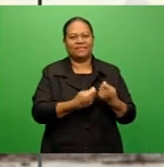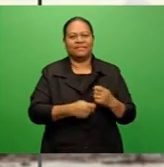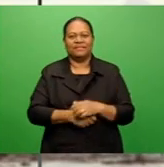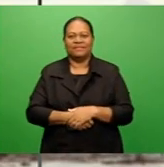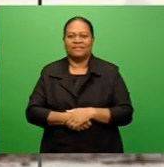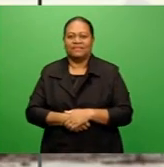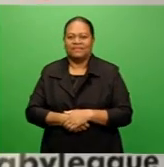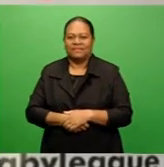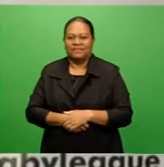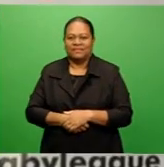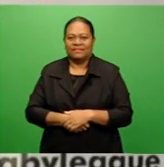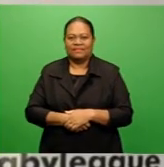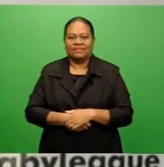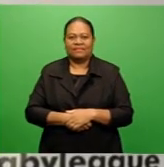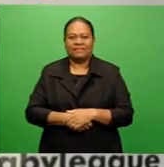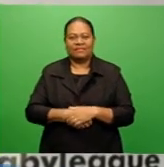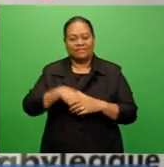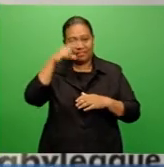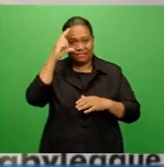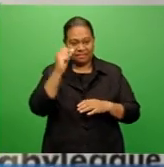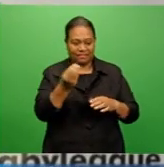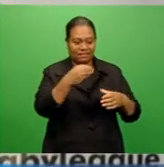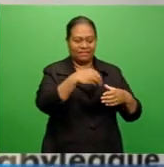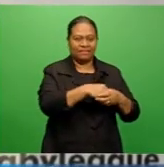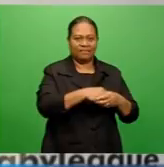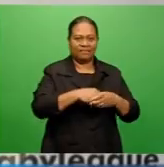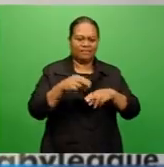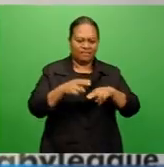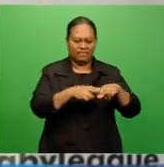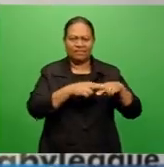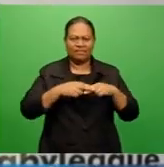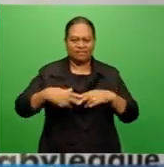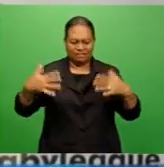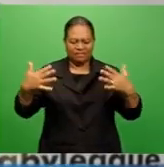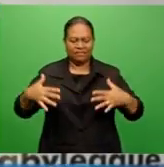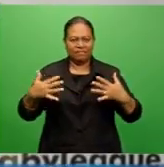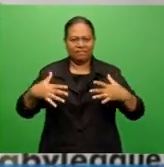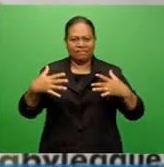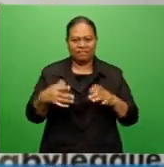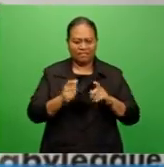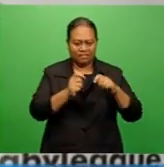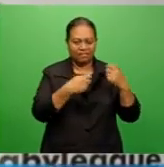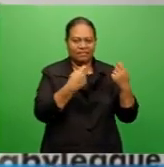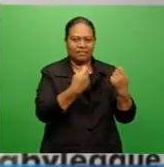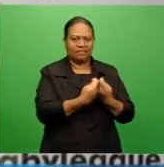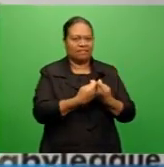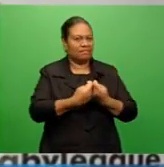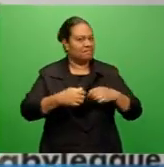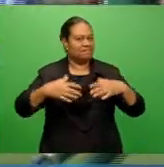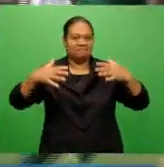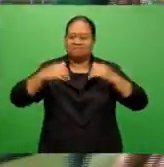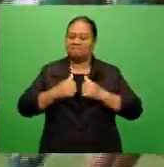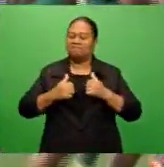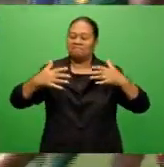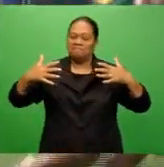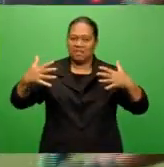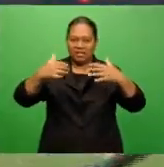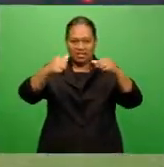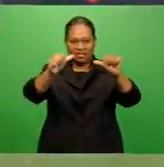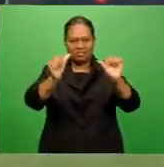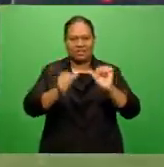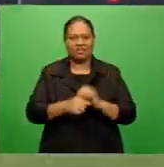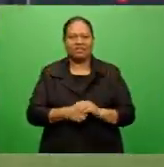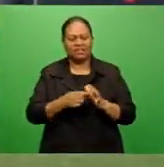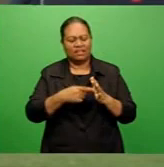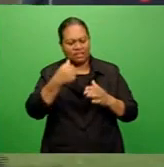story. Being named in the Fiji Mbati World Cup extended squad is a milestone achievement for Apukuki Tabondi, and he